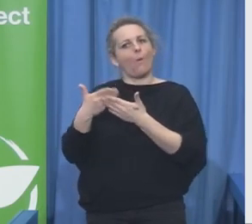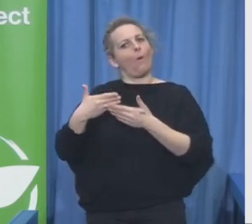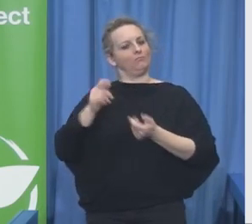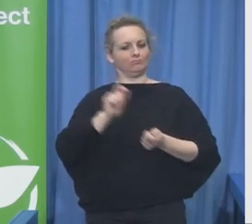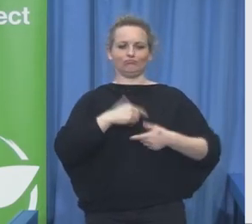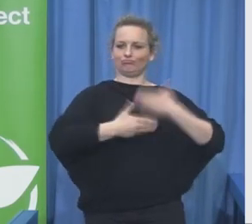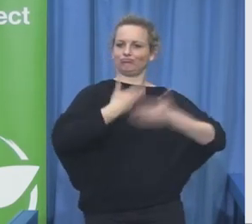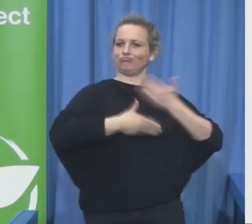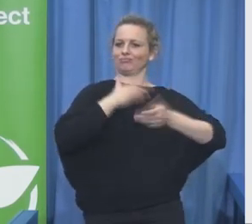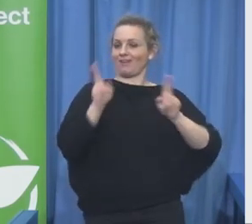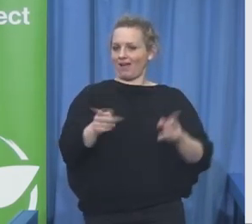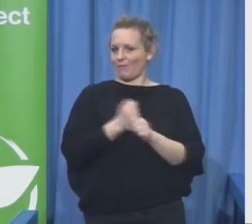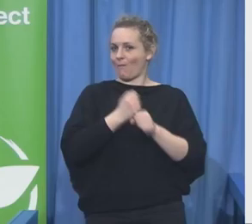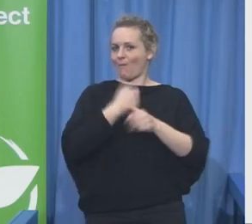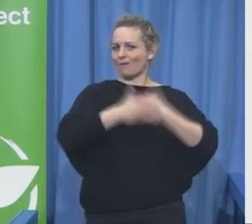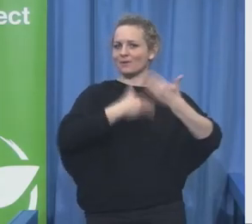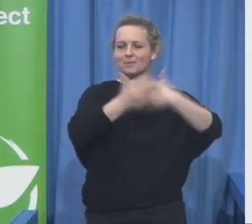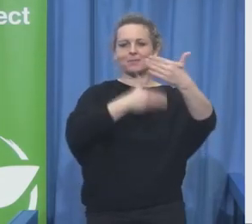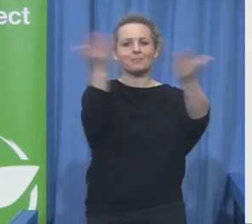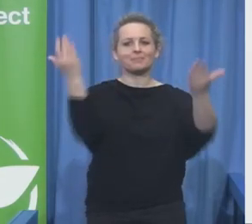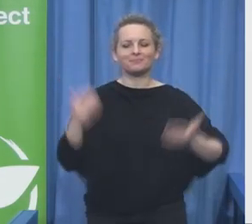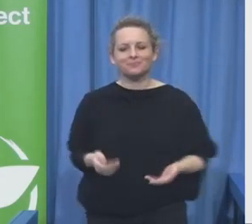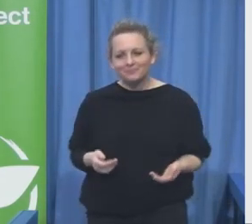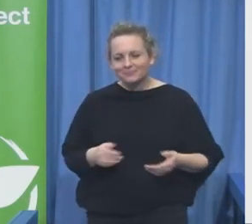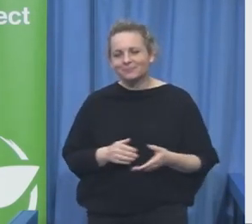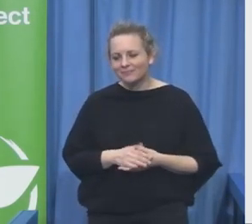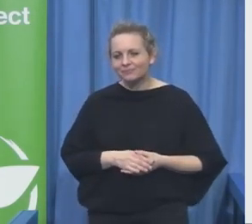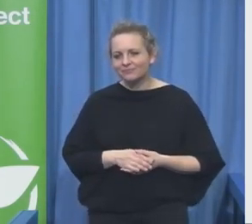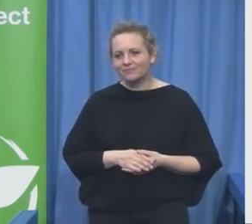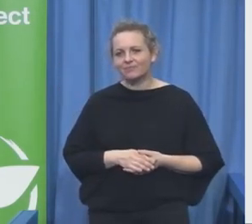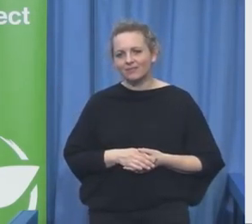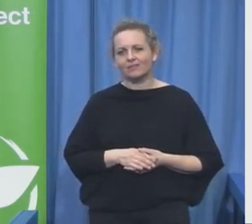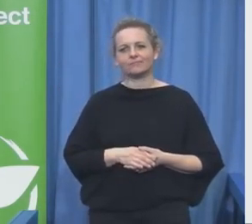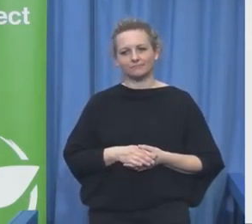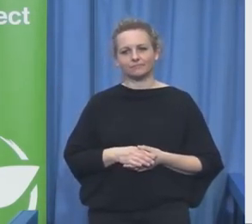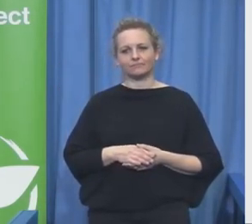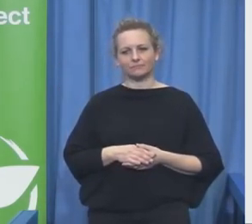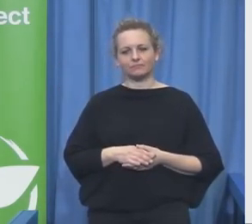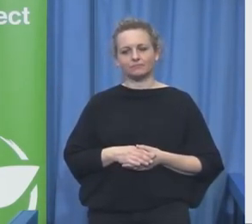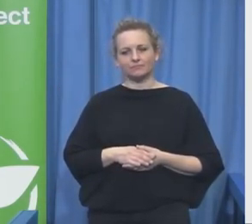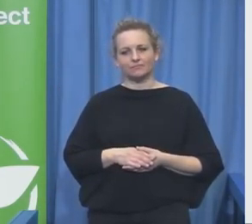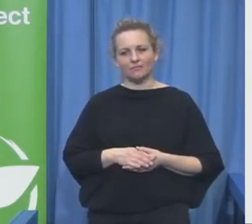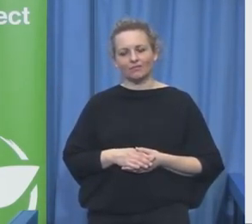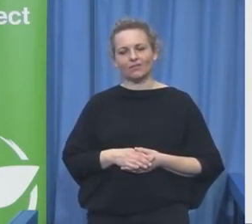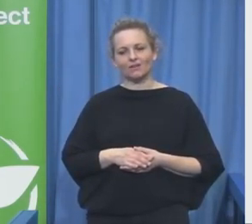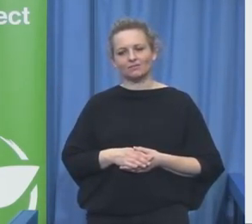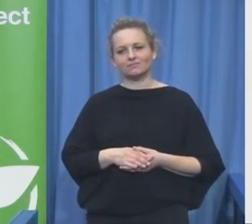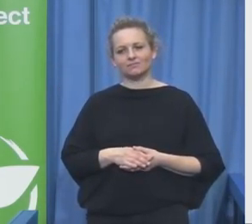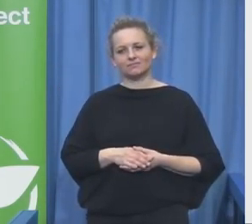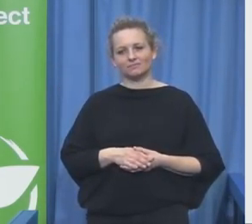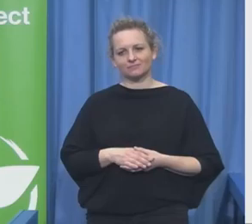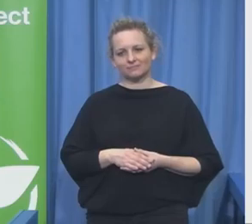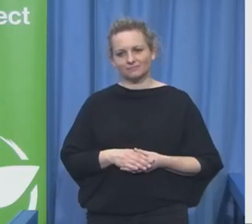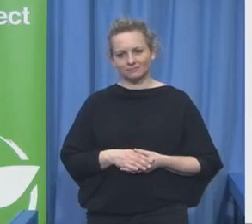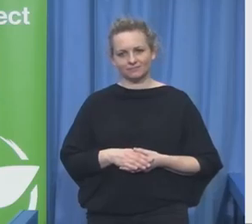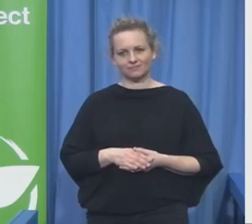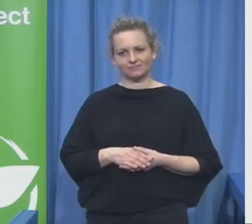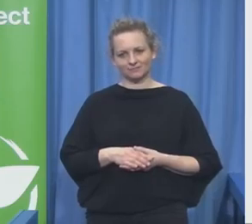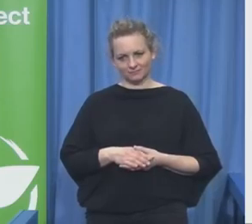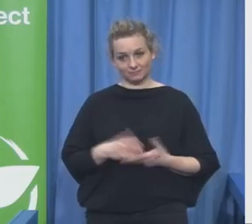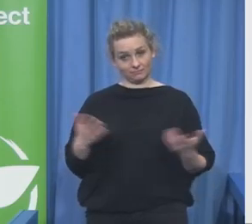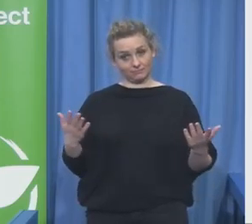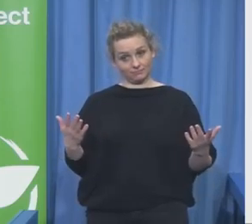members. This is extremely important. One of the biggest challenges you all have in this room is helping people to understand what accessible technology really